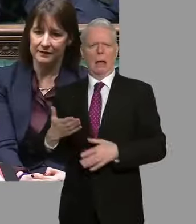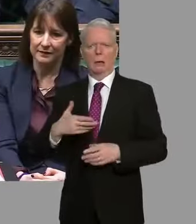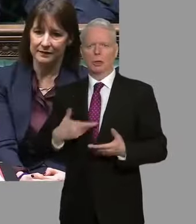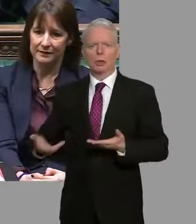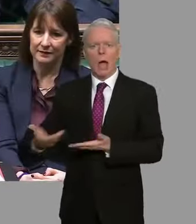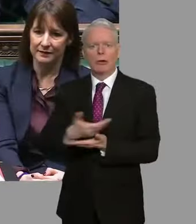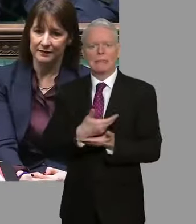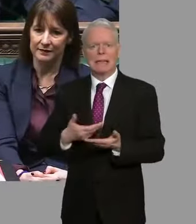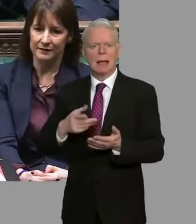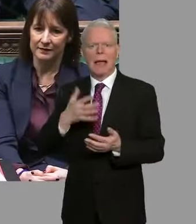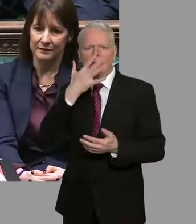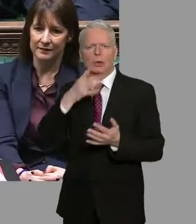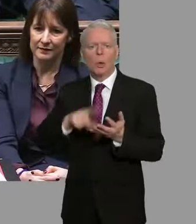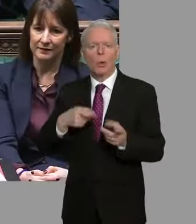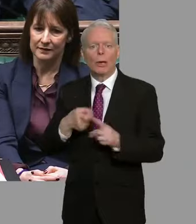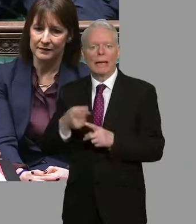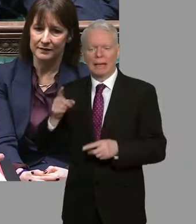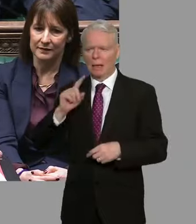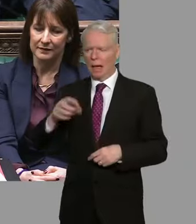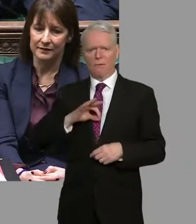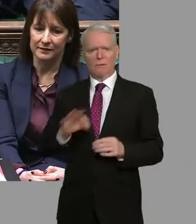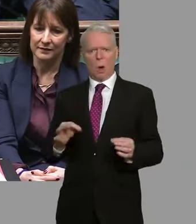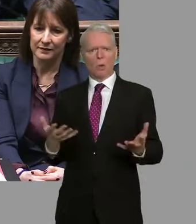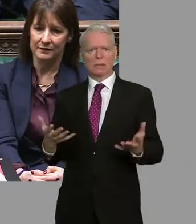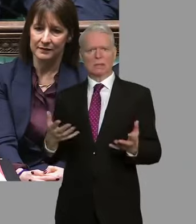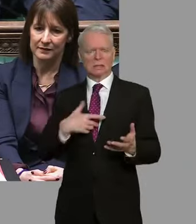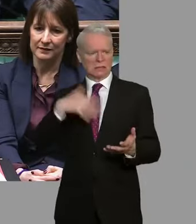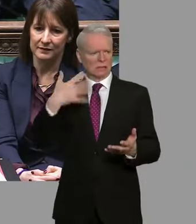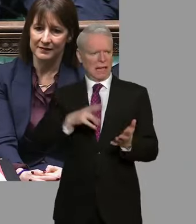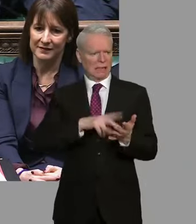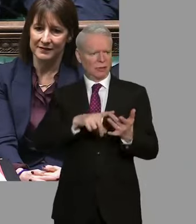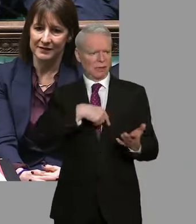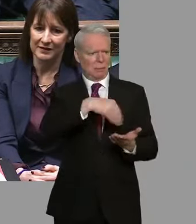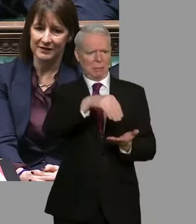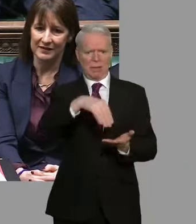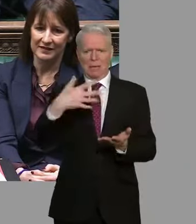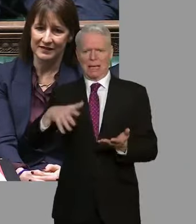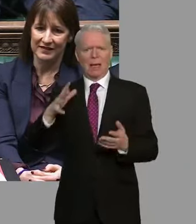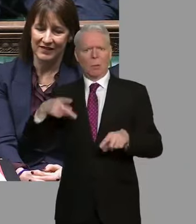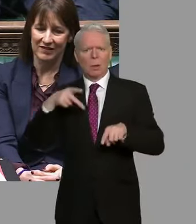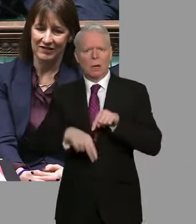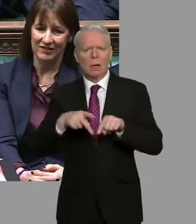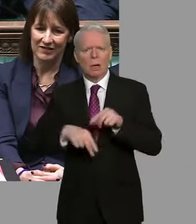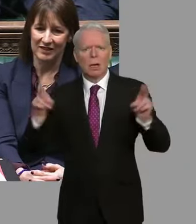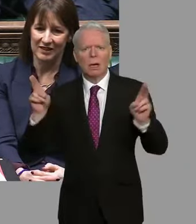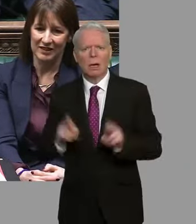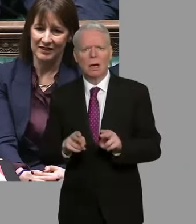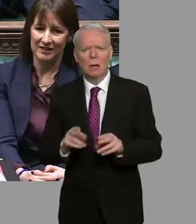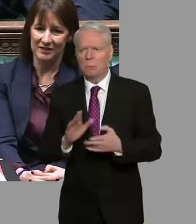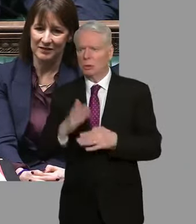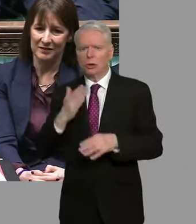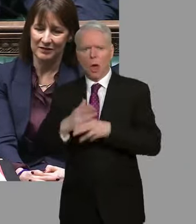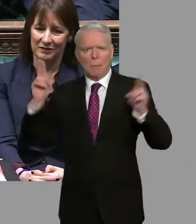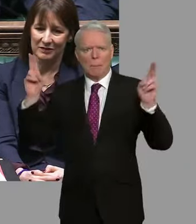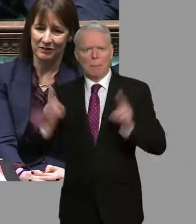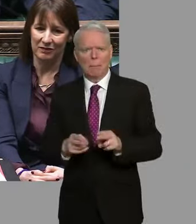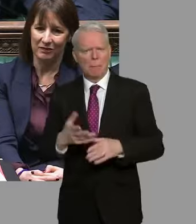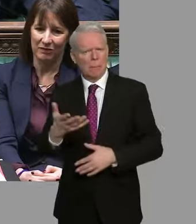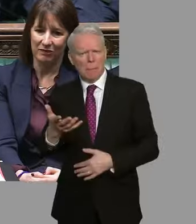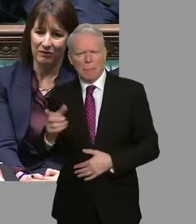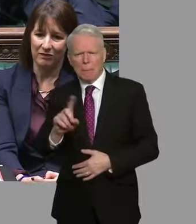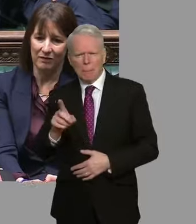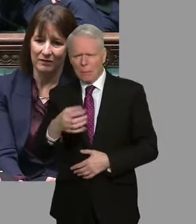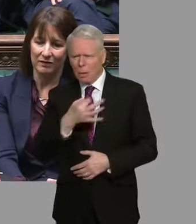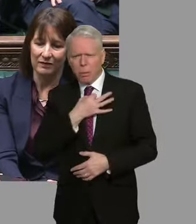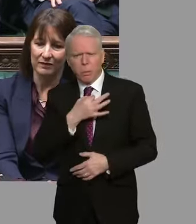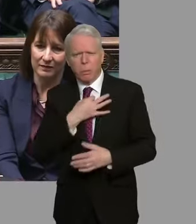Leader of the Opposition having no policies is that they can say completely contradictory things without breaching their policy. But they